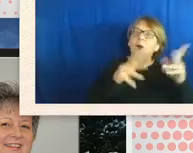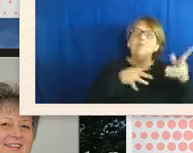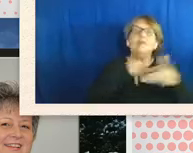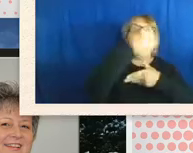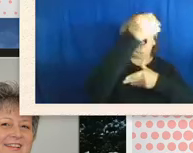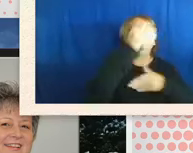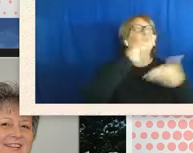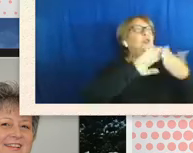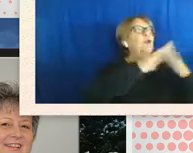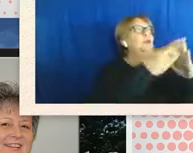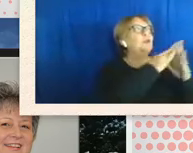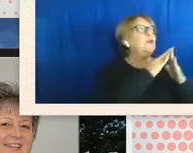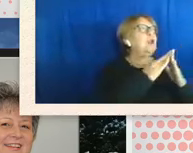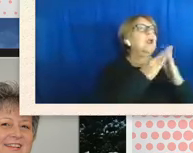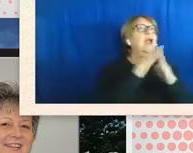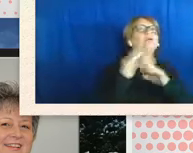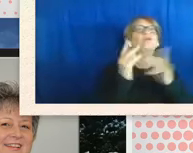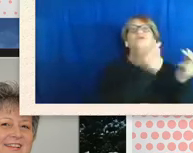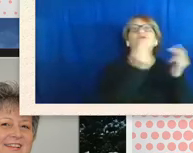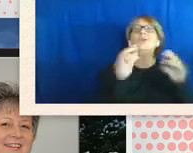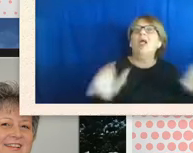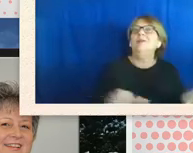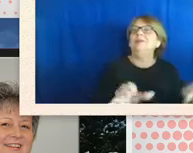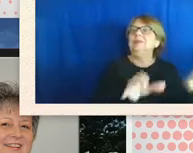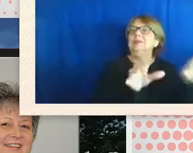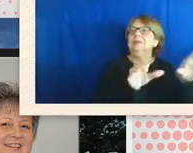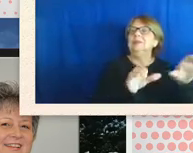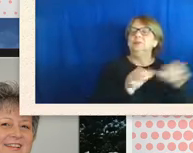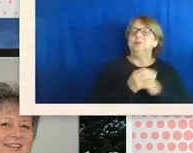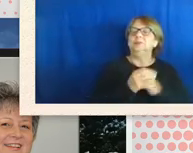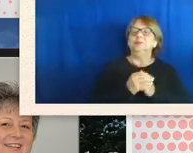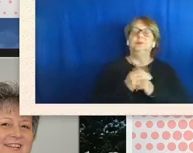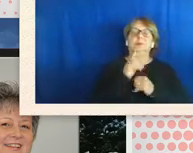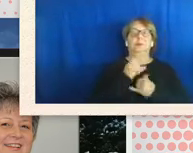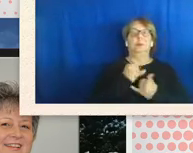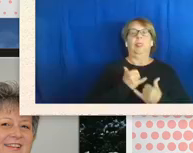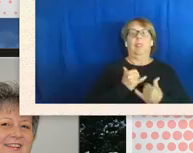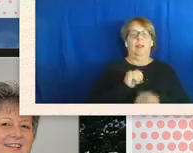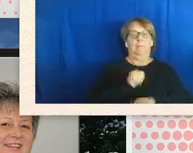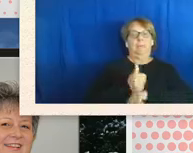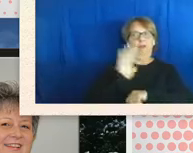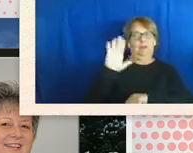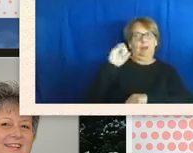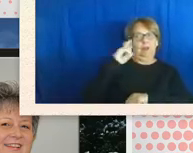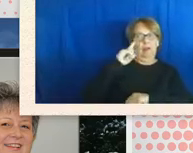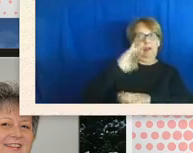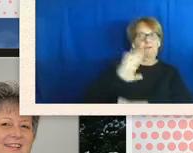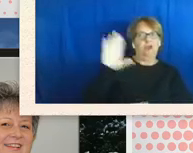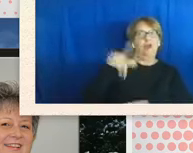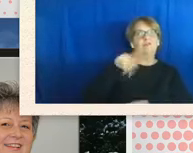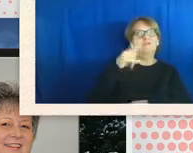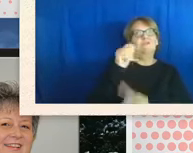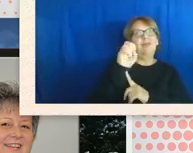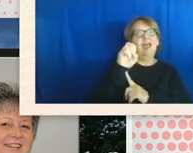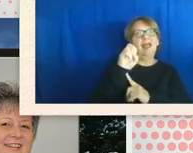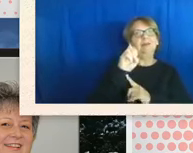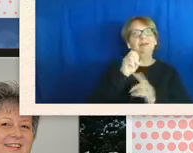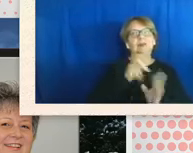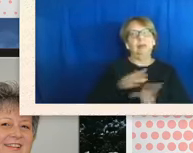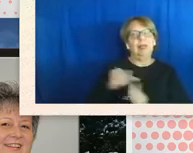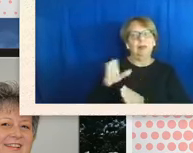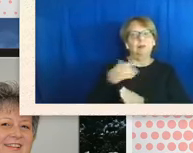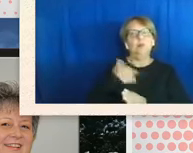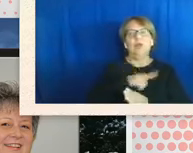conduct activities. At this point, based on the governor's phase-in plan, we've instructed providers that